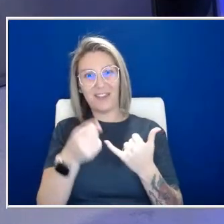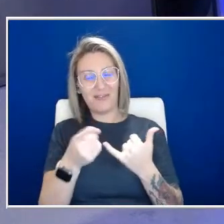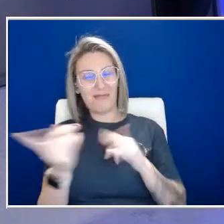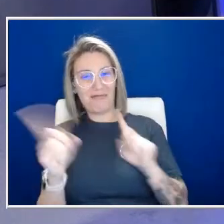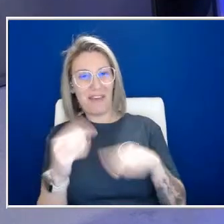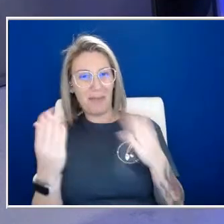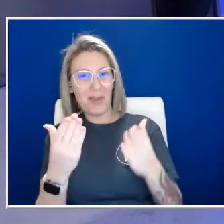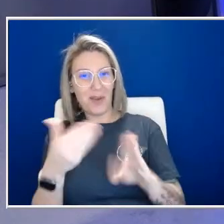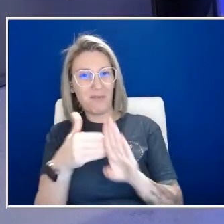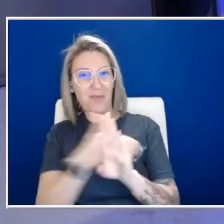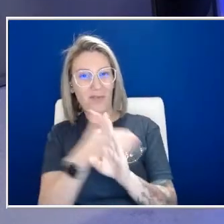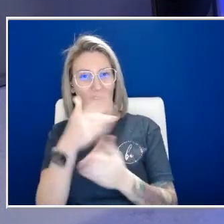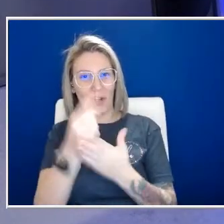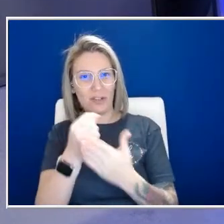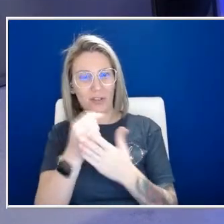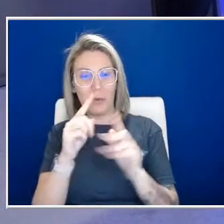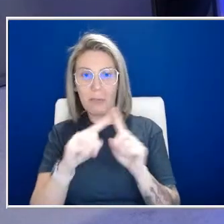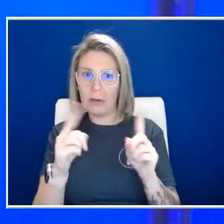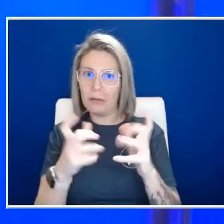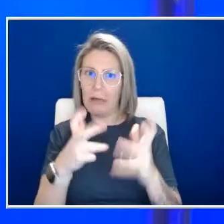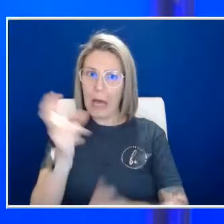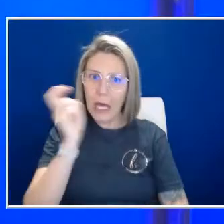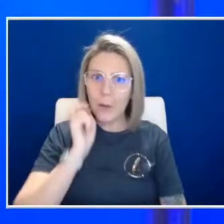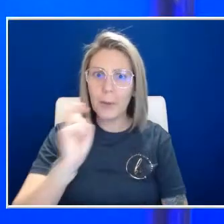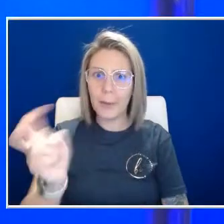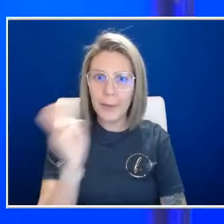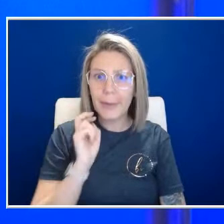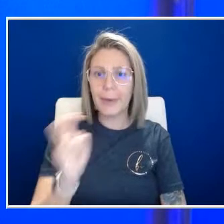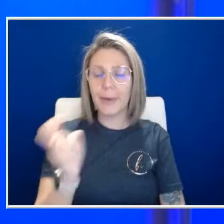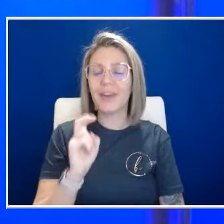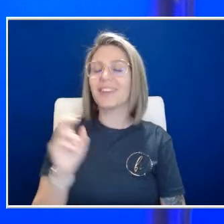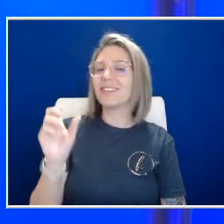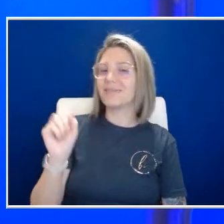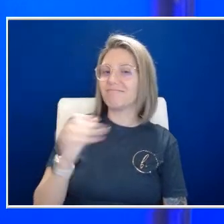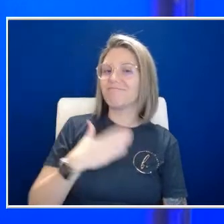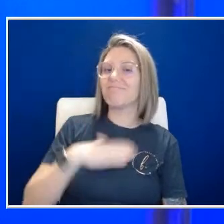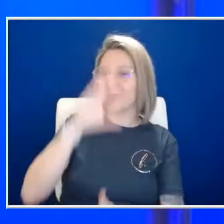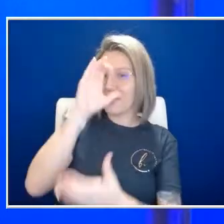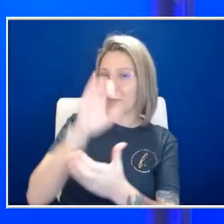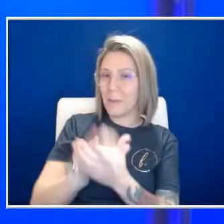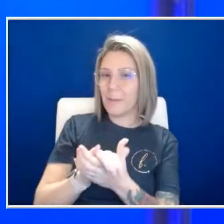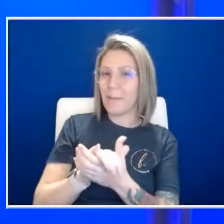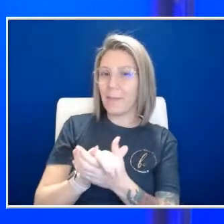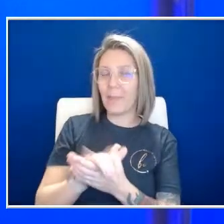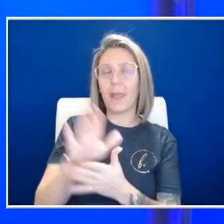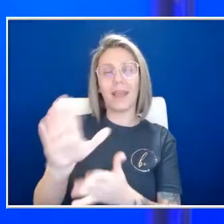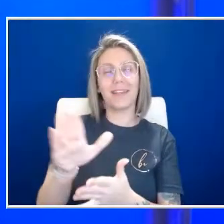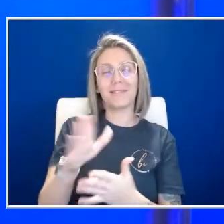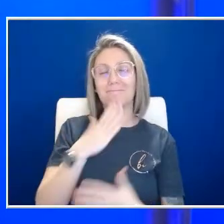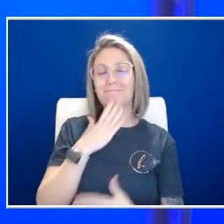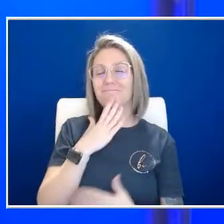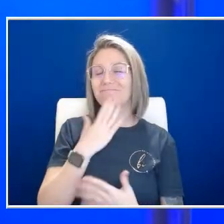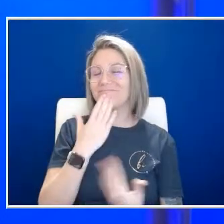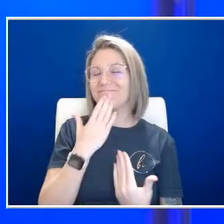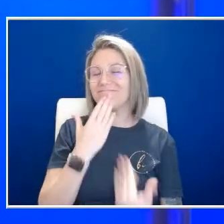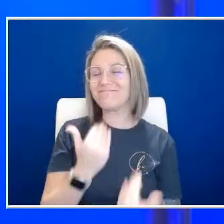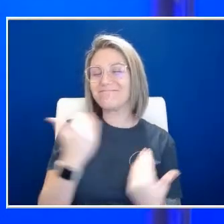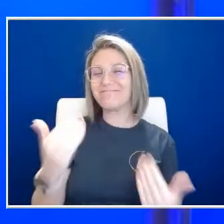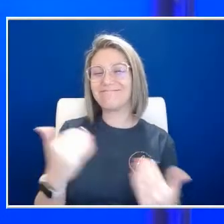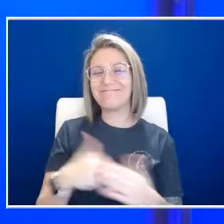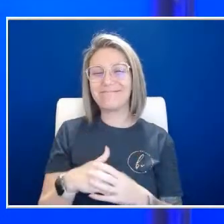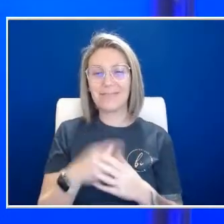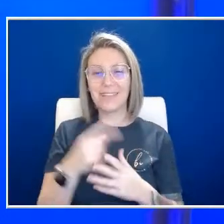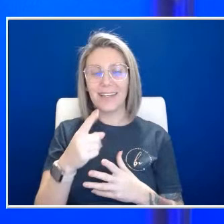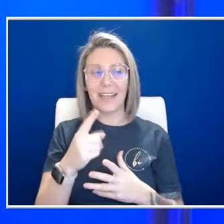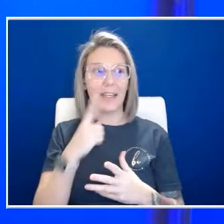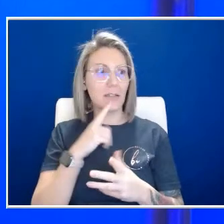lot of travel. Yes, my husband is a gem, and he's been with me every step, and